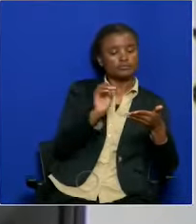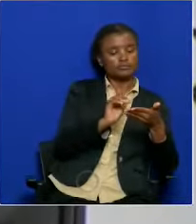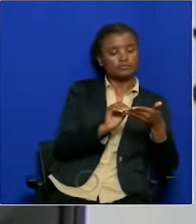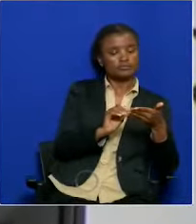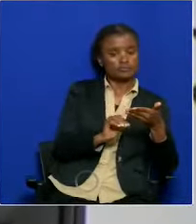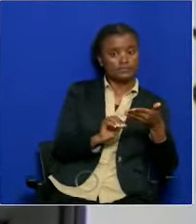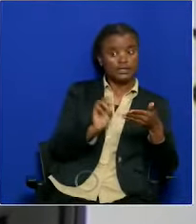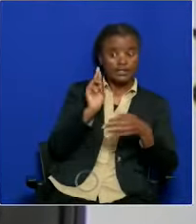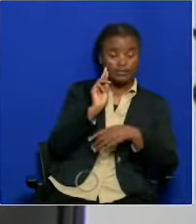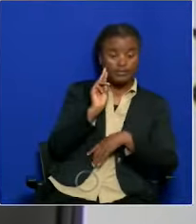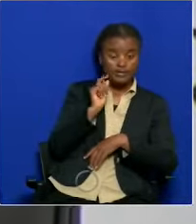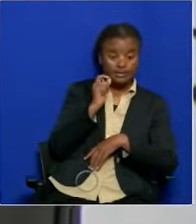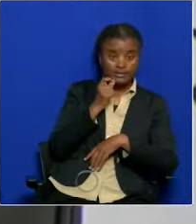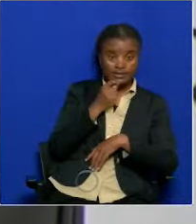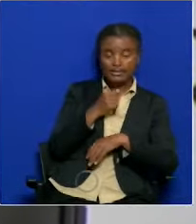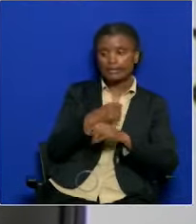remember,